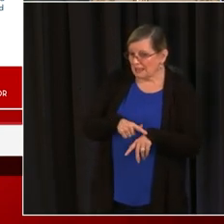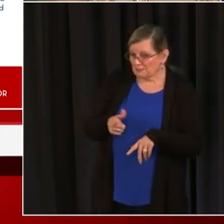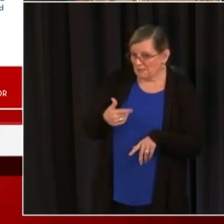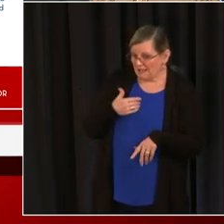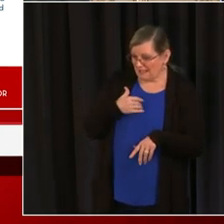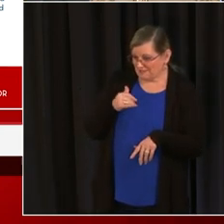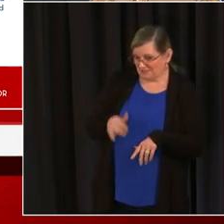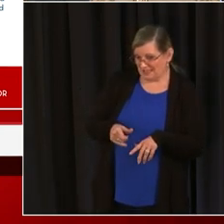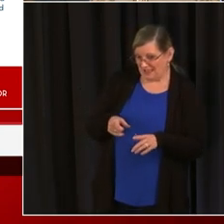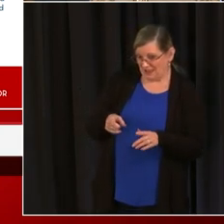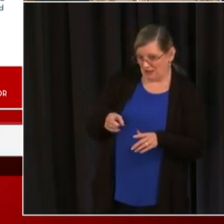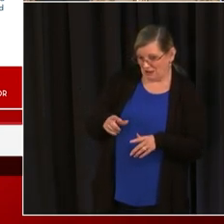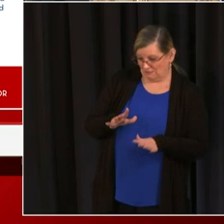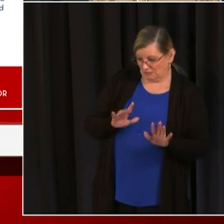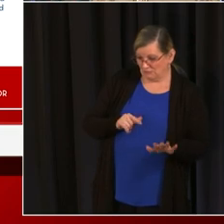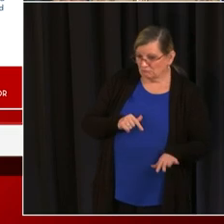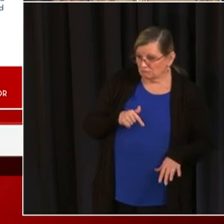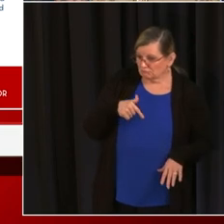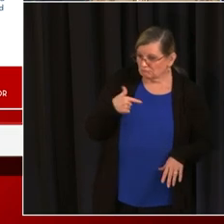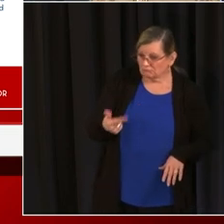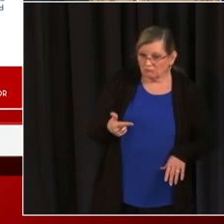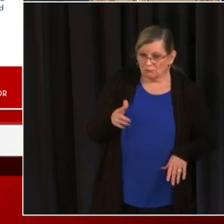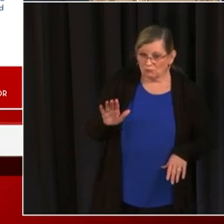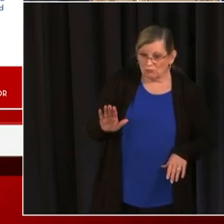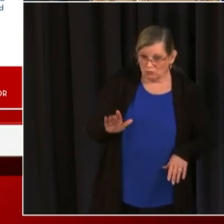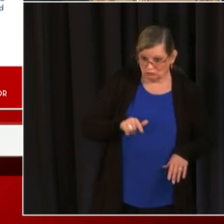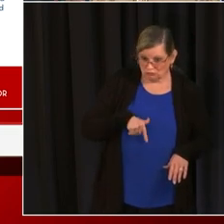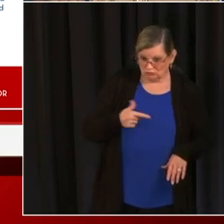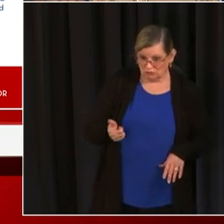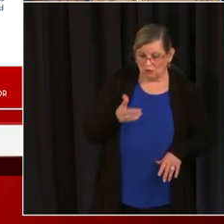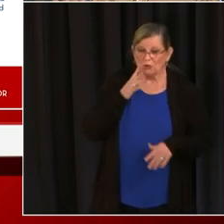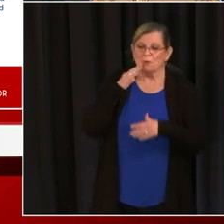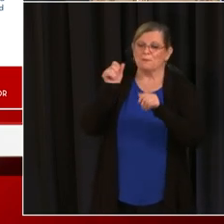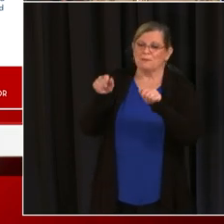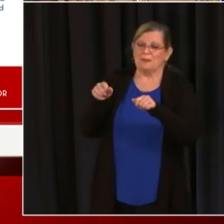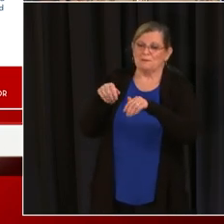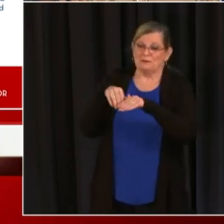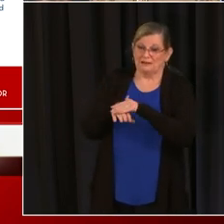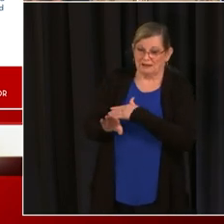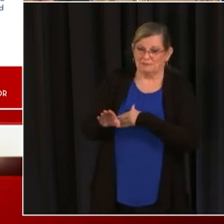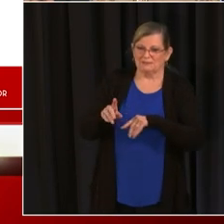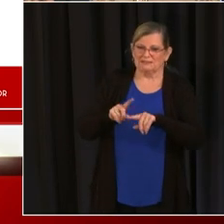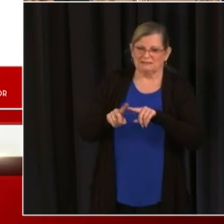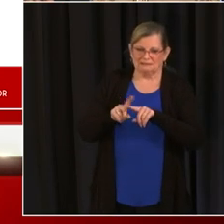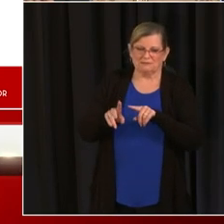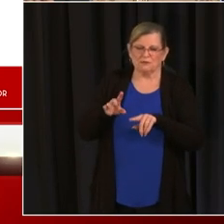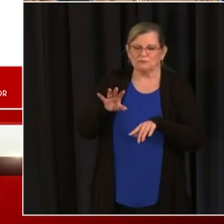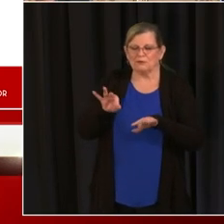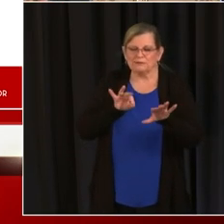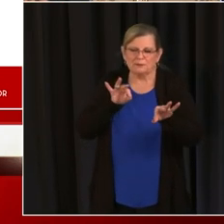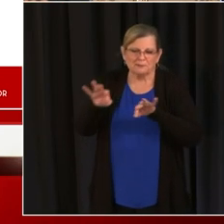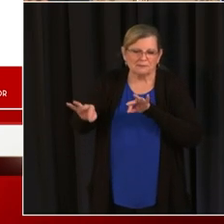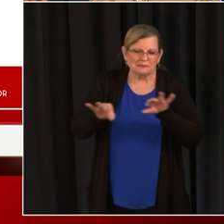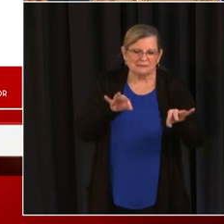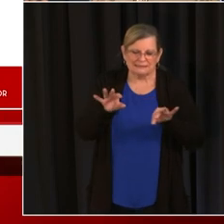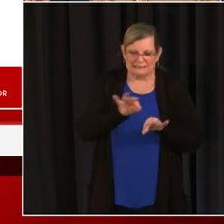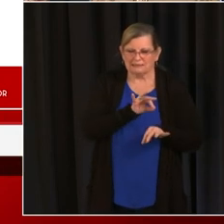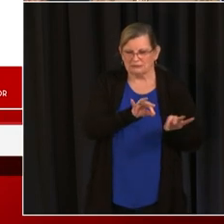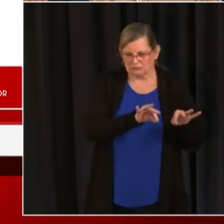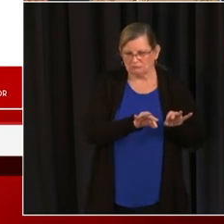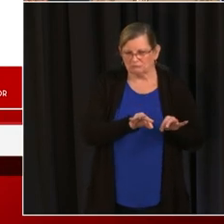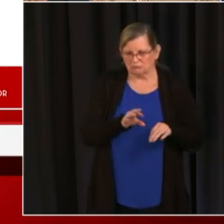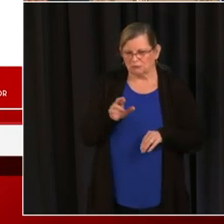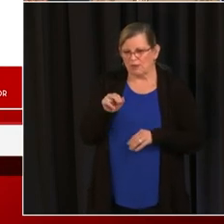time. And when it's your turn, you will be entered into the randomized selection according to your